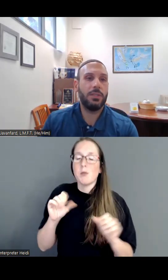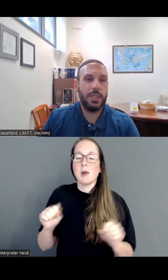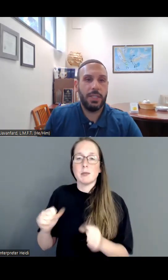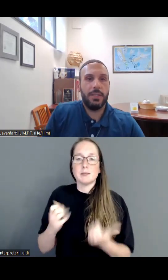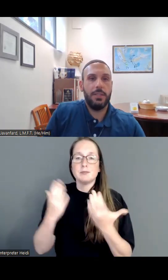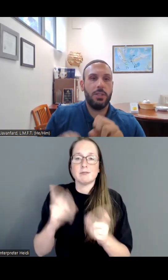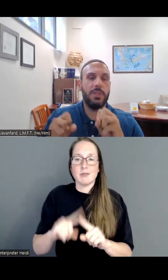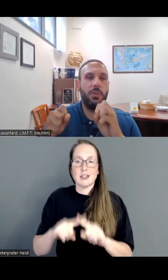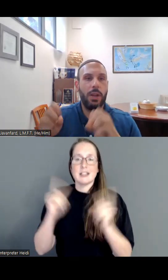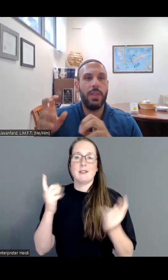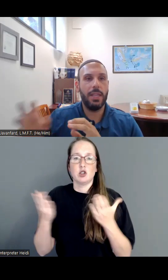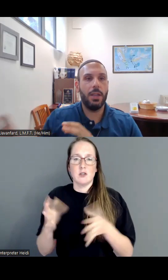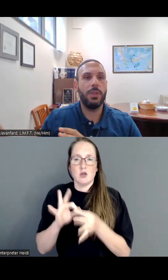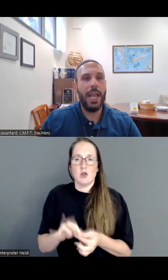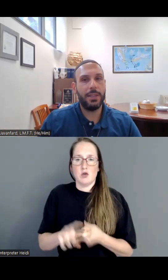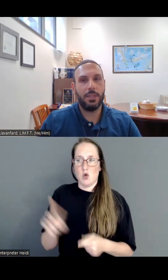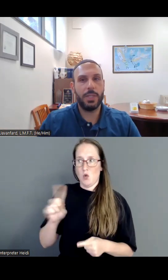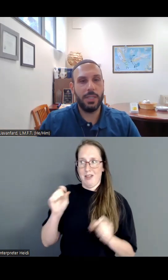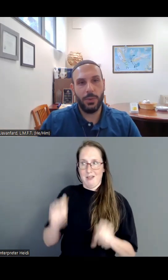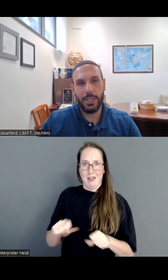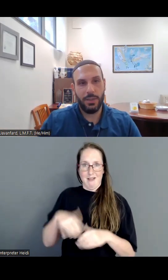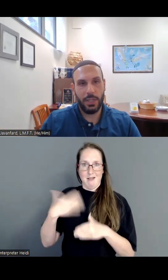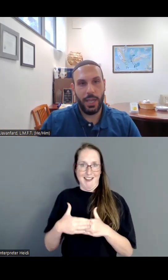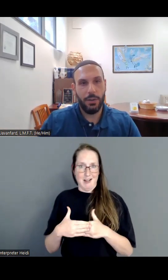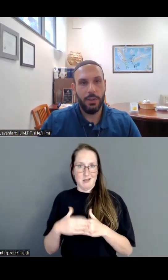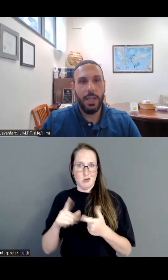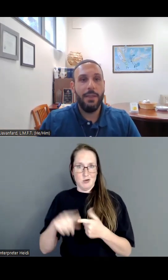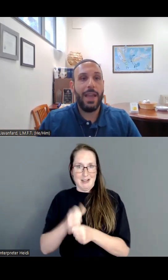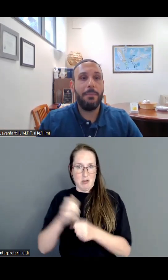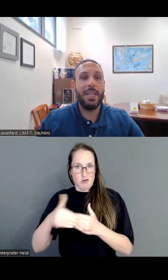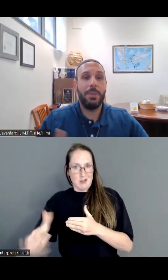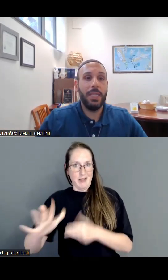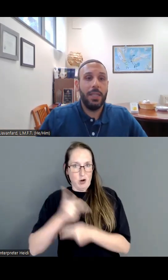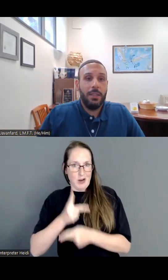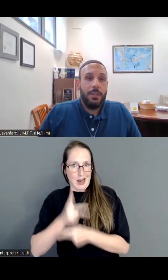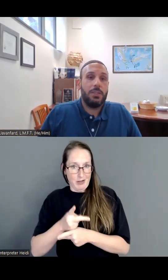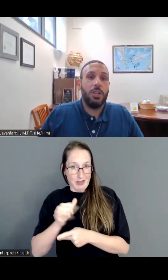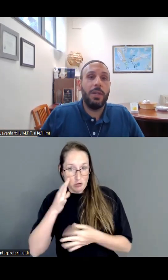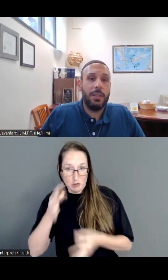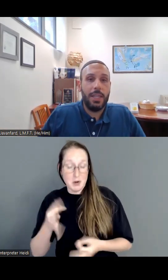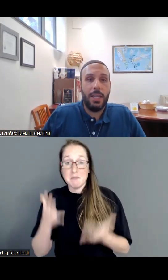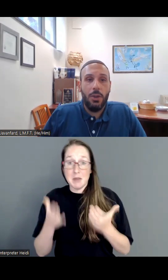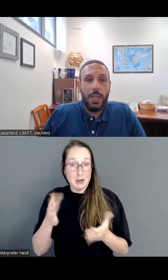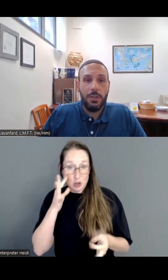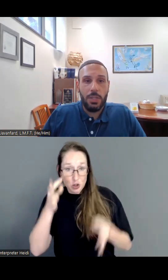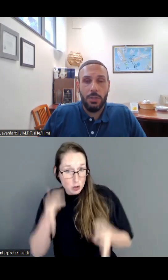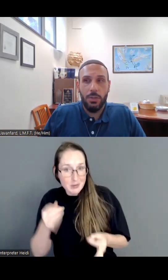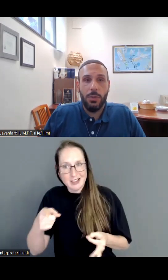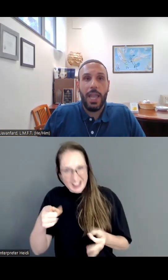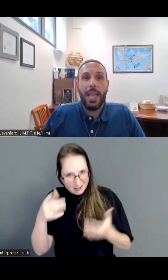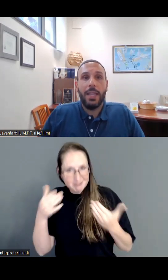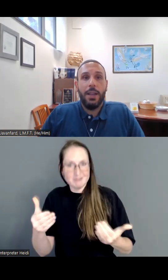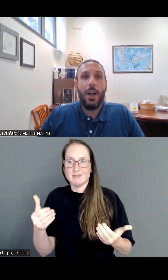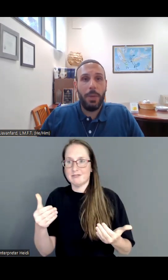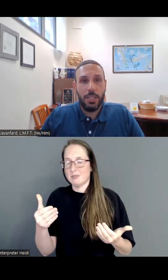different services in terms of where they can go next to receive the rest of their care. That may be determining that they go